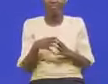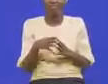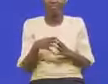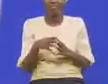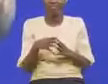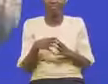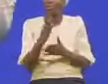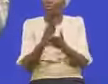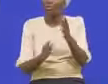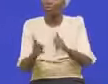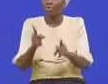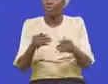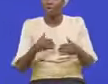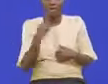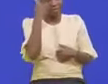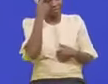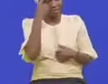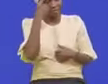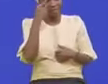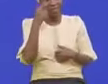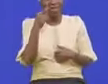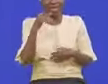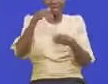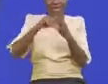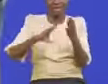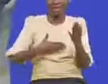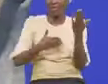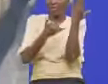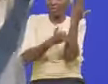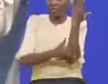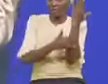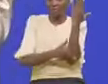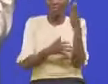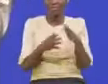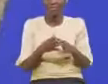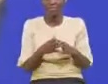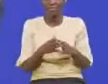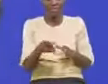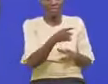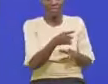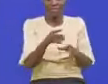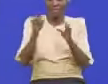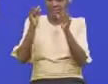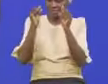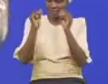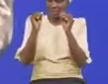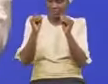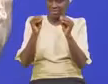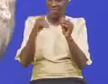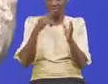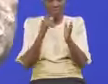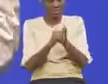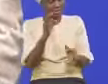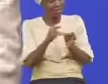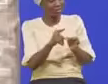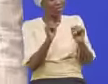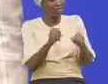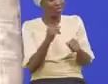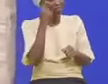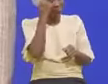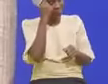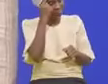Some people have thought in our land. Amaro bui le mia pa nyigba ji. If you can meditate it